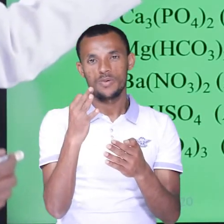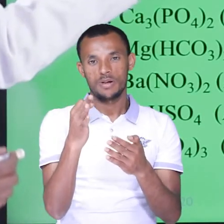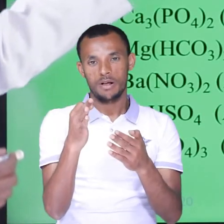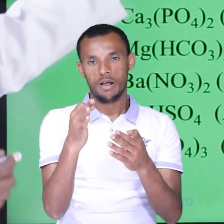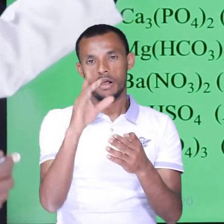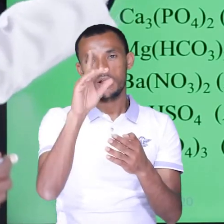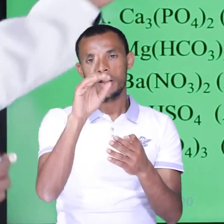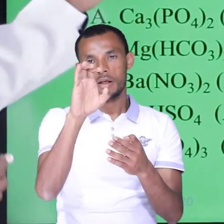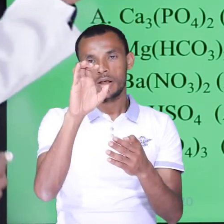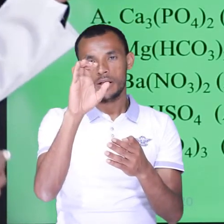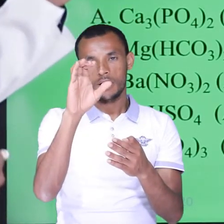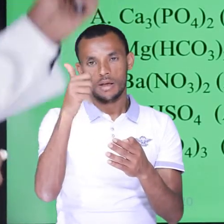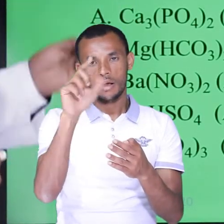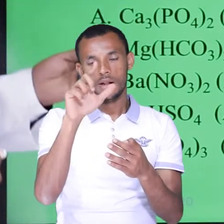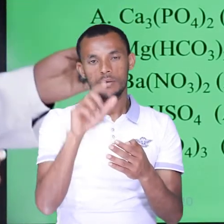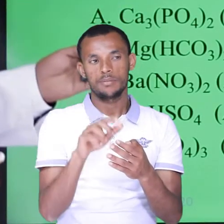decane,